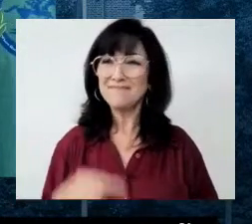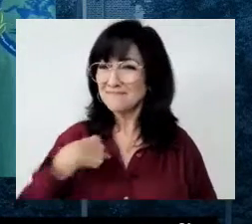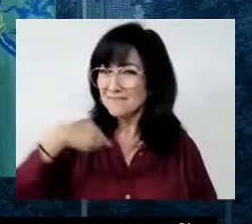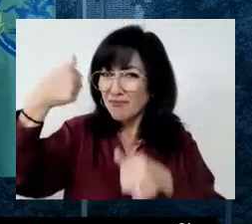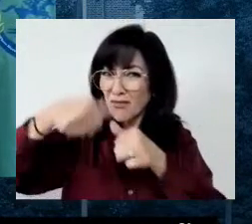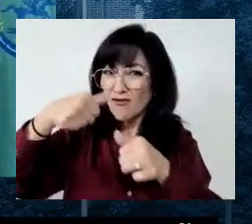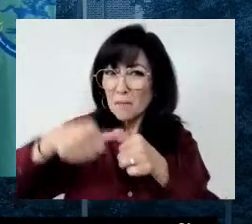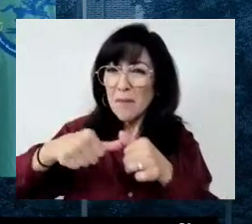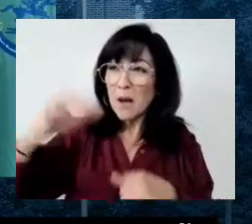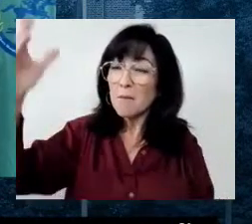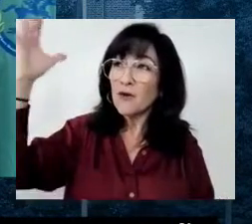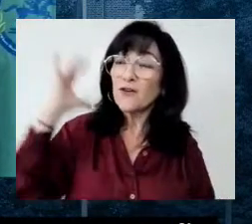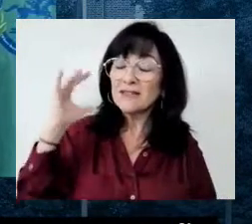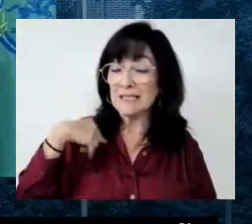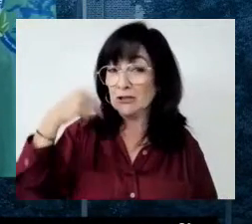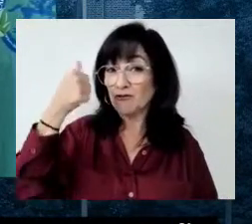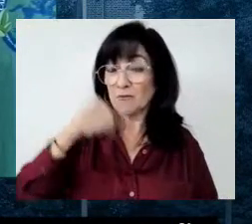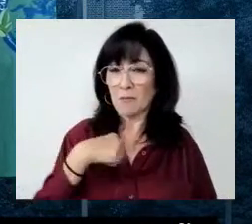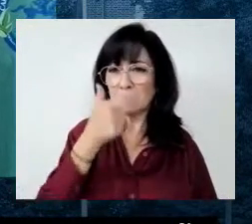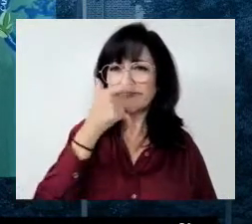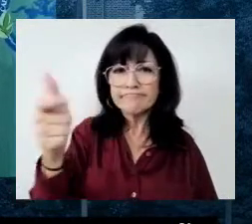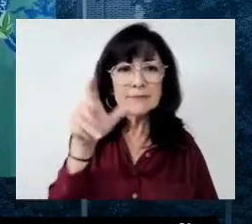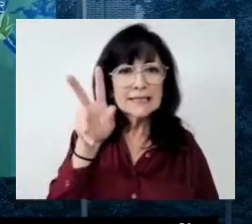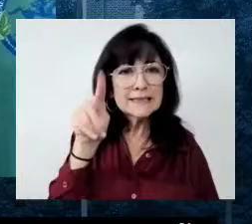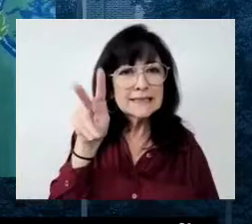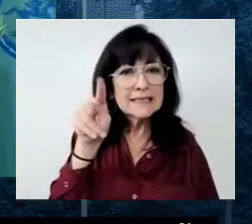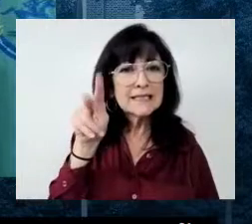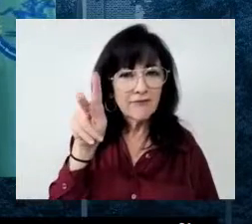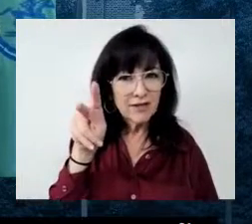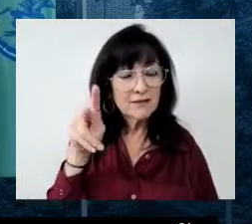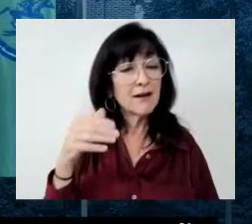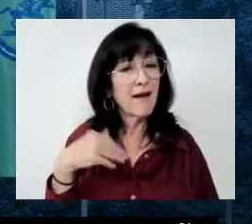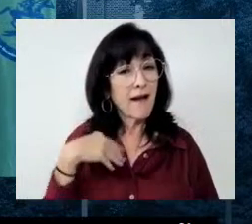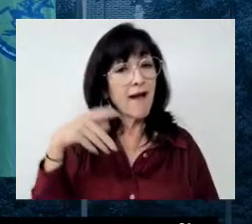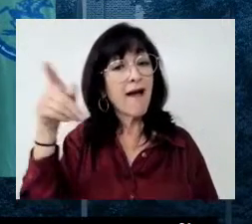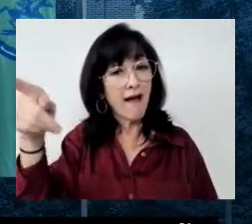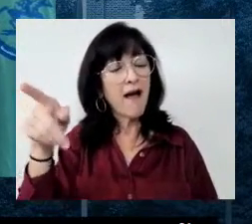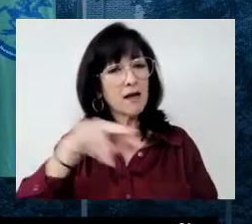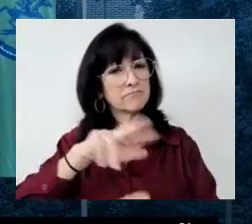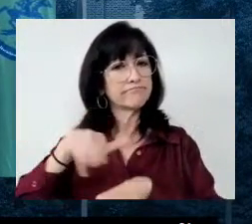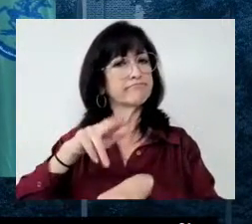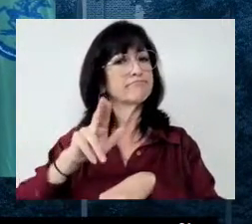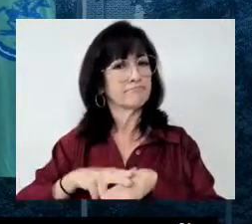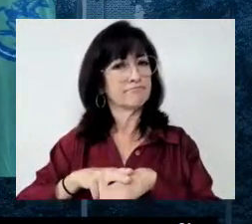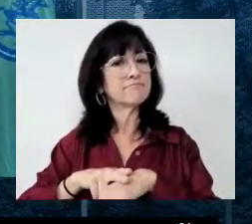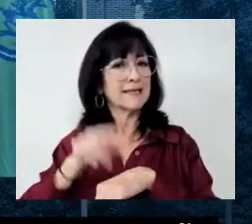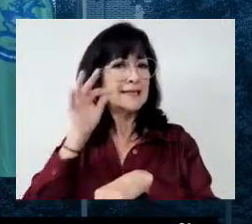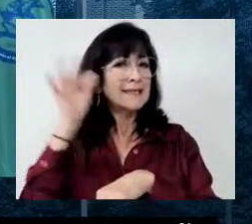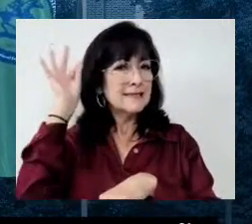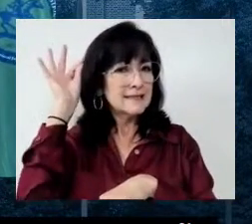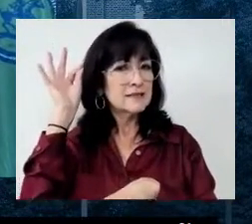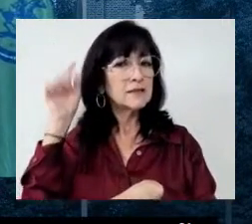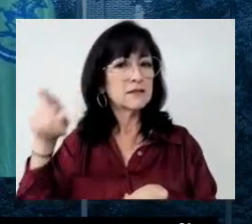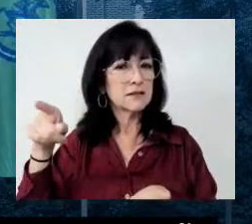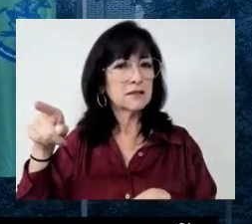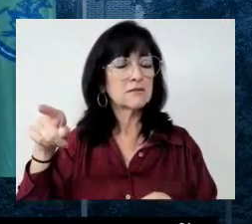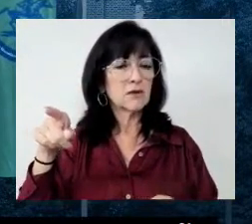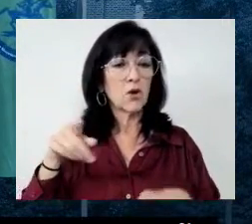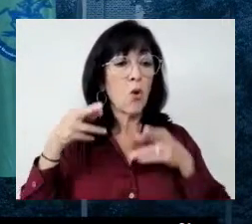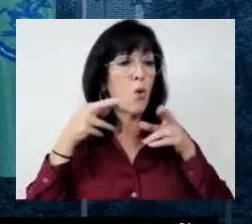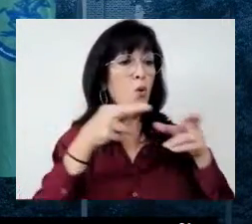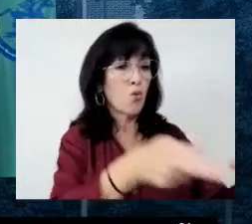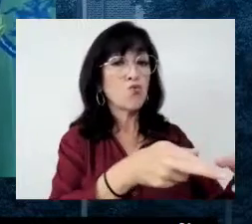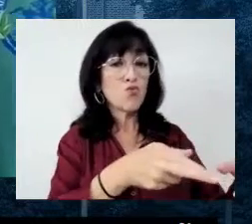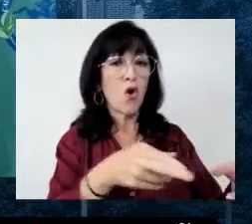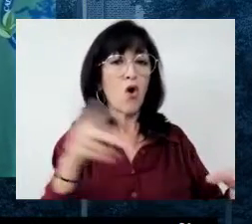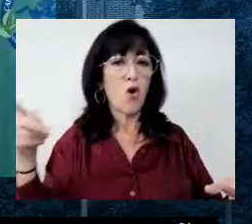had a TV ad with an American Indian, a Native American, who was standing on the side of the road in his